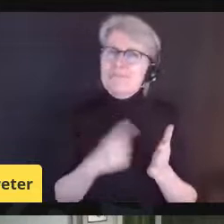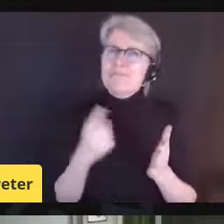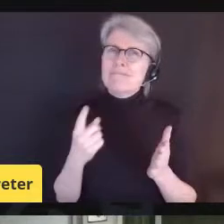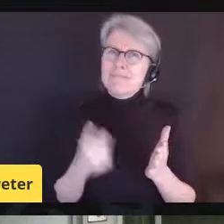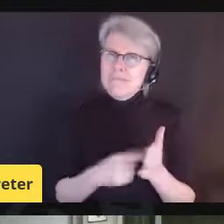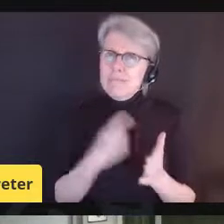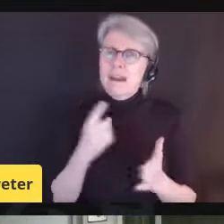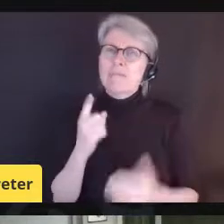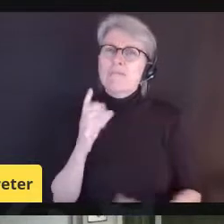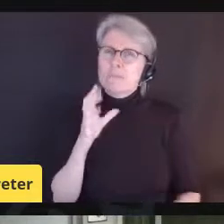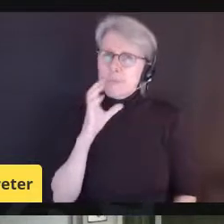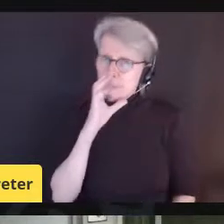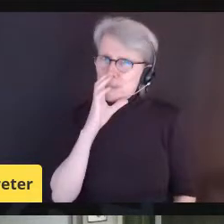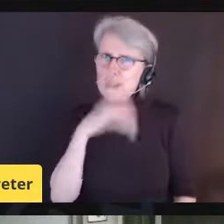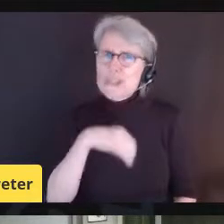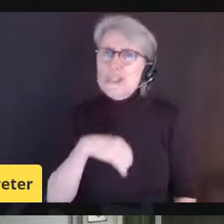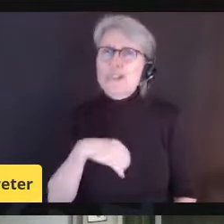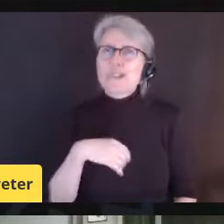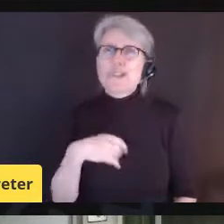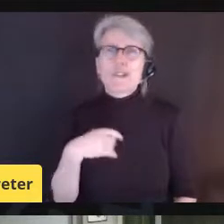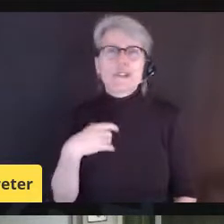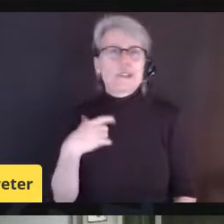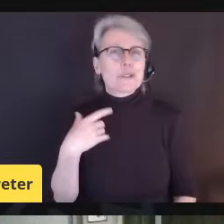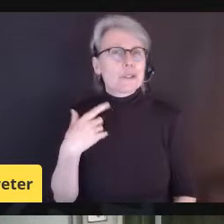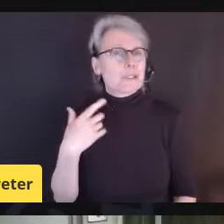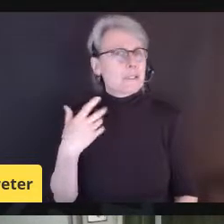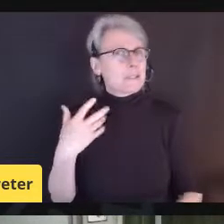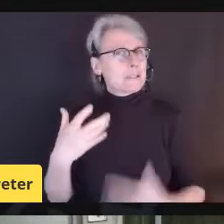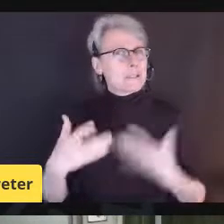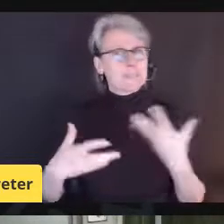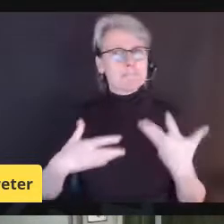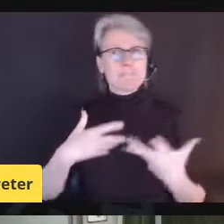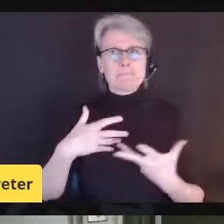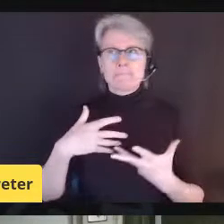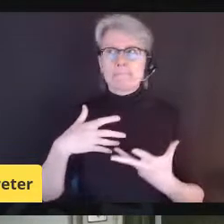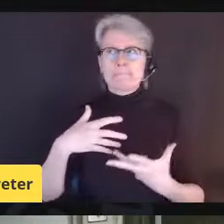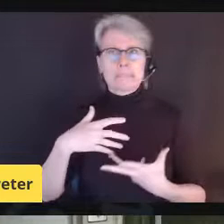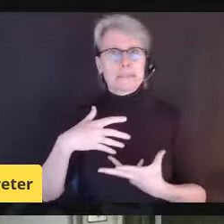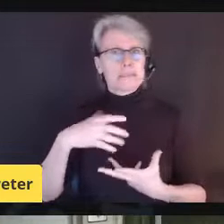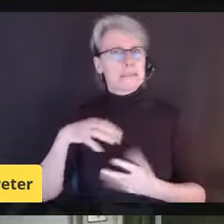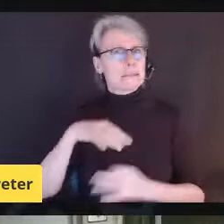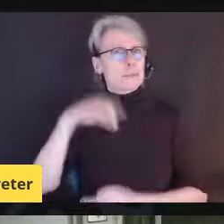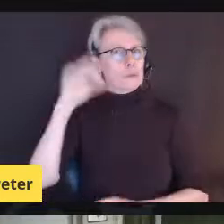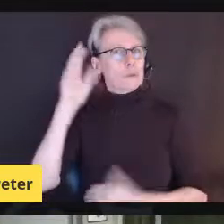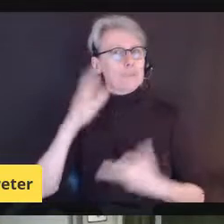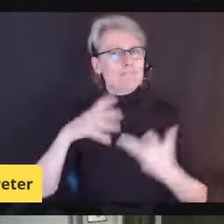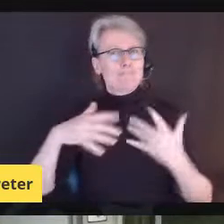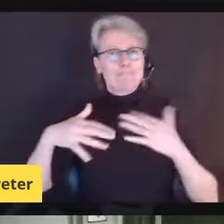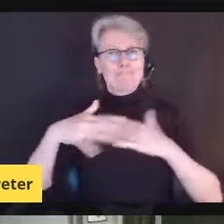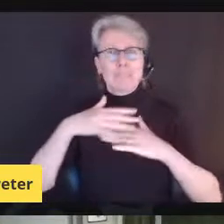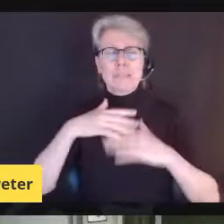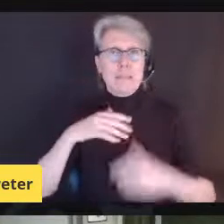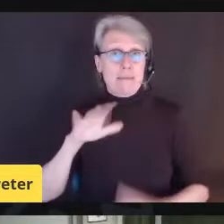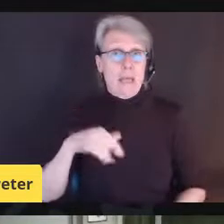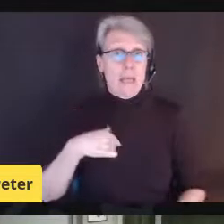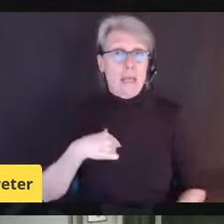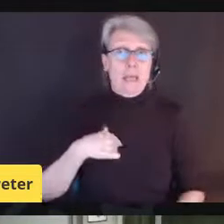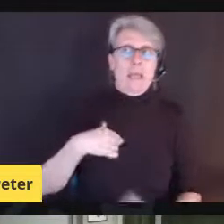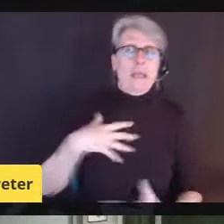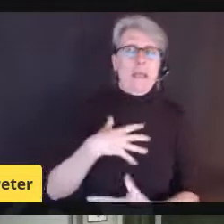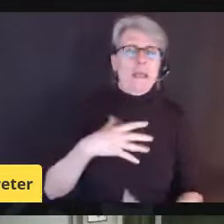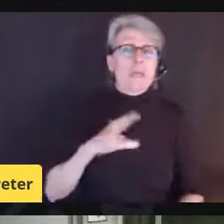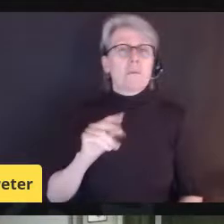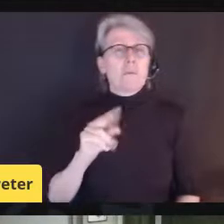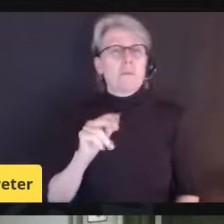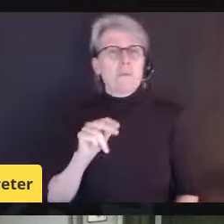some weird, sometimes a weird sensation I have felt in the funeral home, and I'm not creeped out by it because it's never